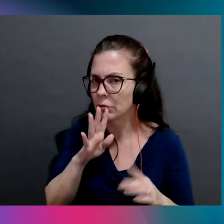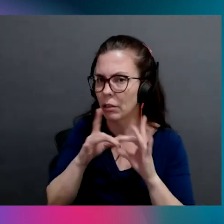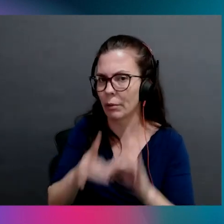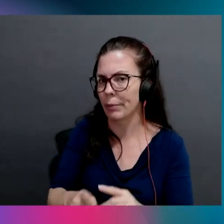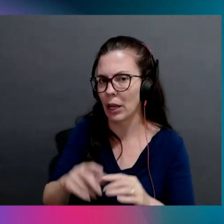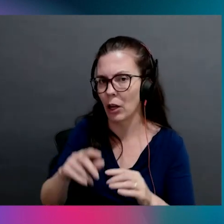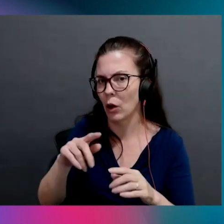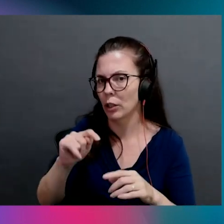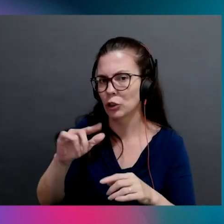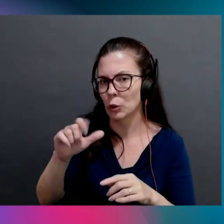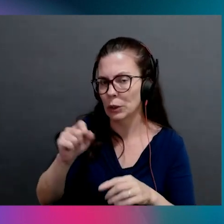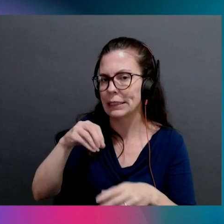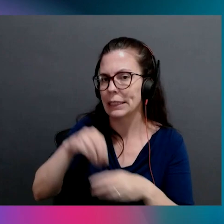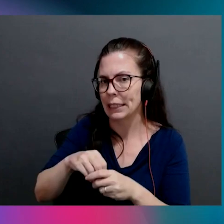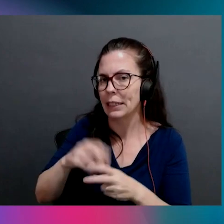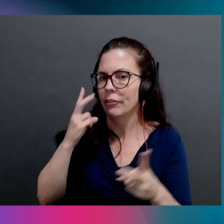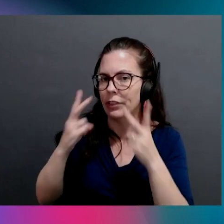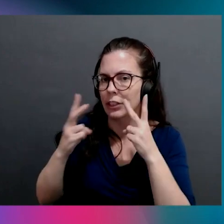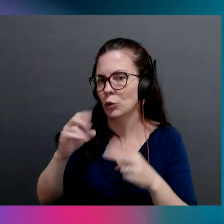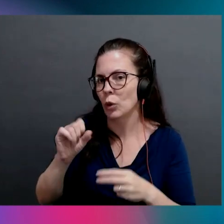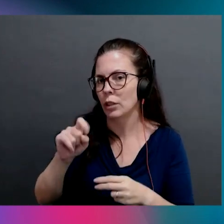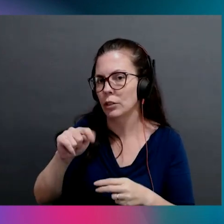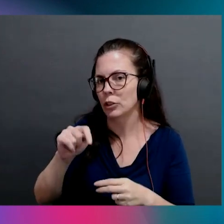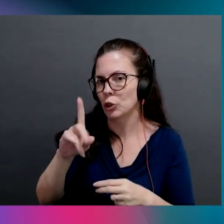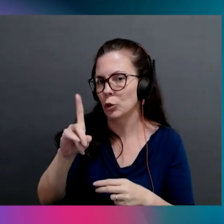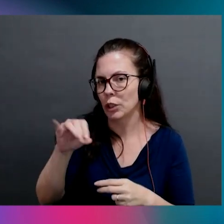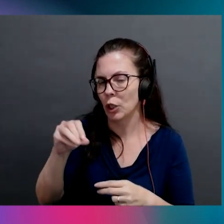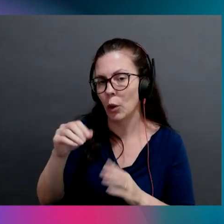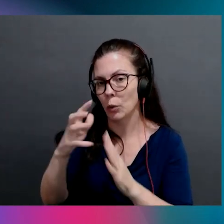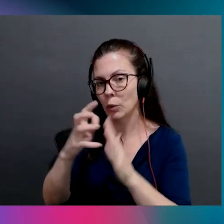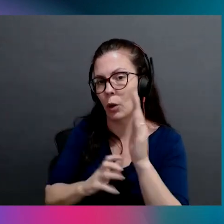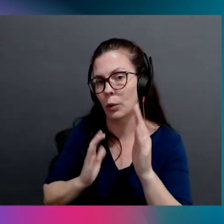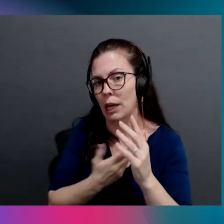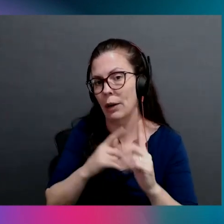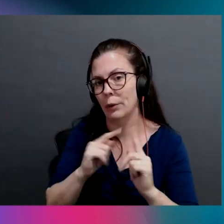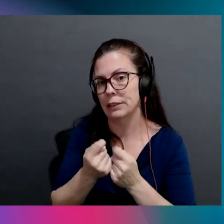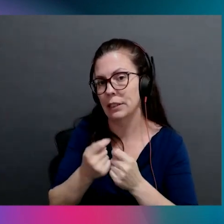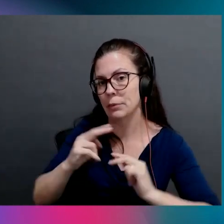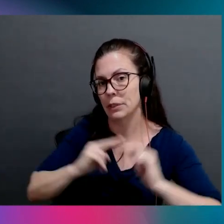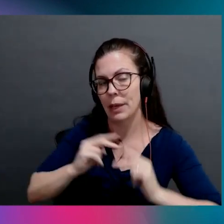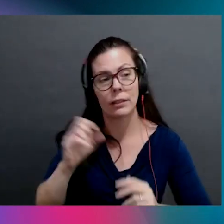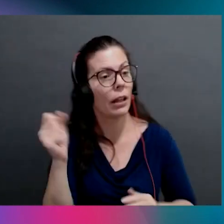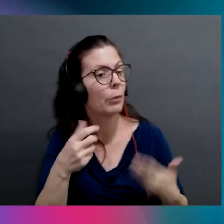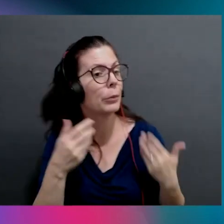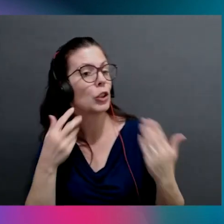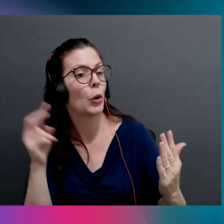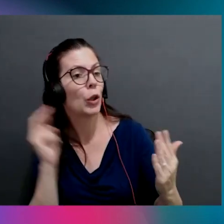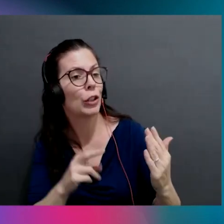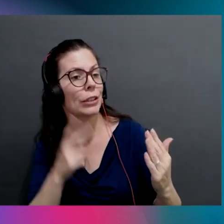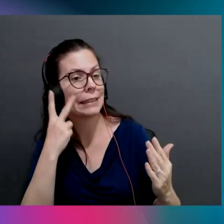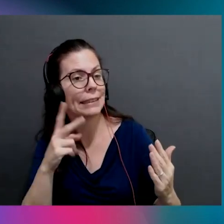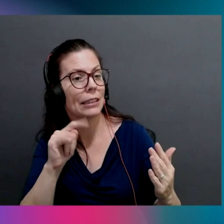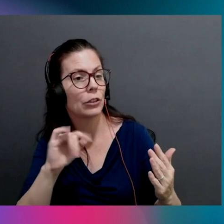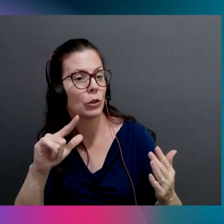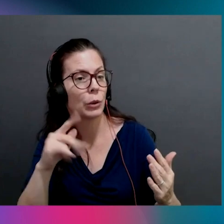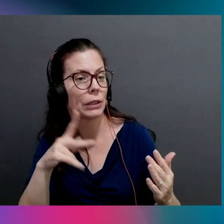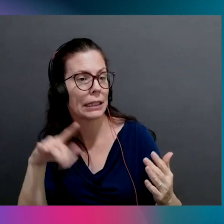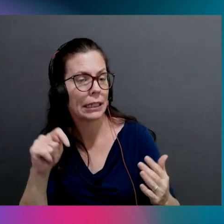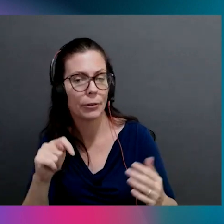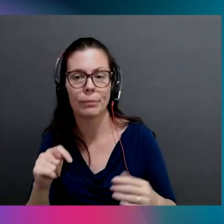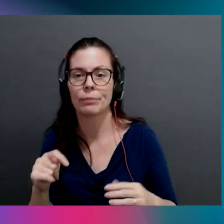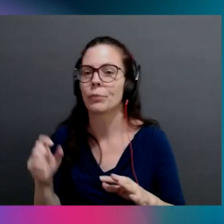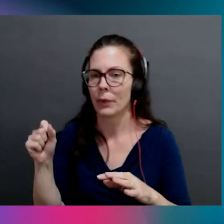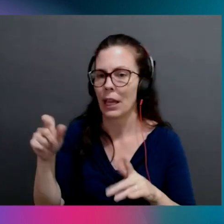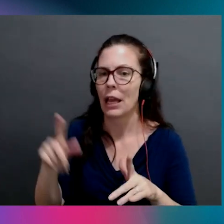Visual Studio Code that our teams produce. Yeah, so let's go check out the toolkits. Okay. All right. So I'm going to start